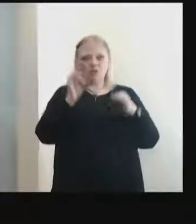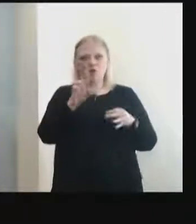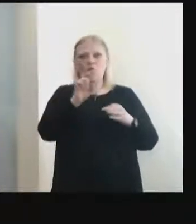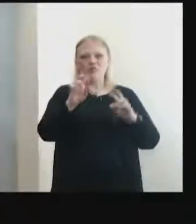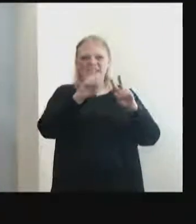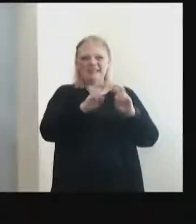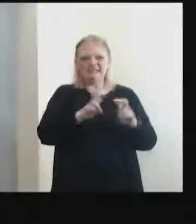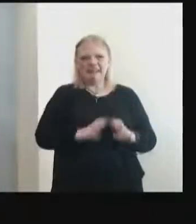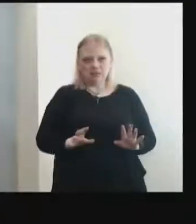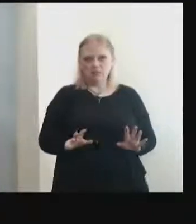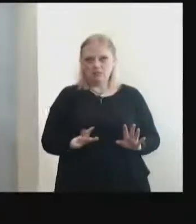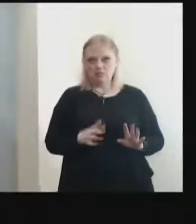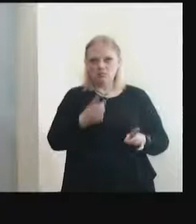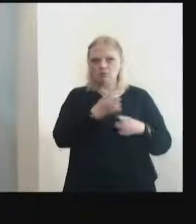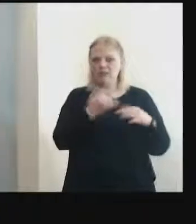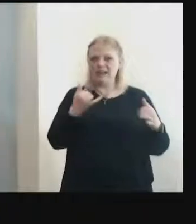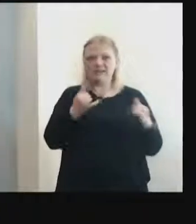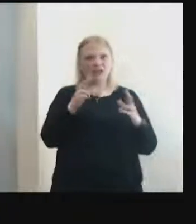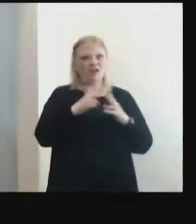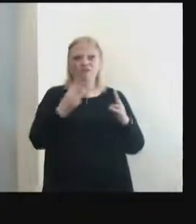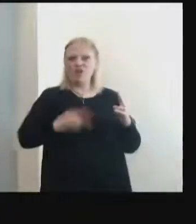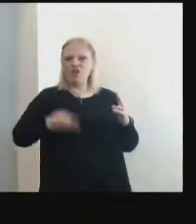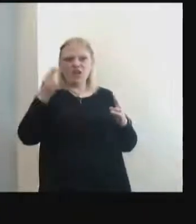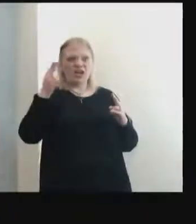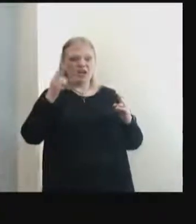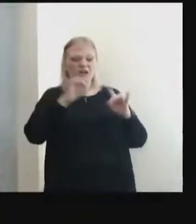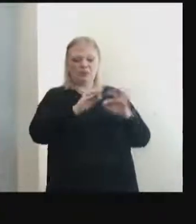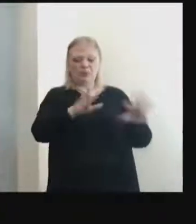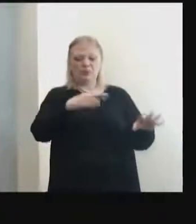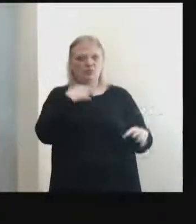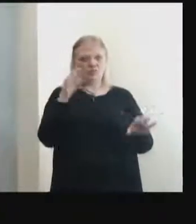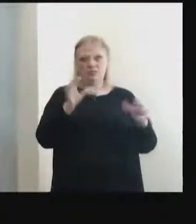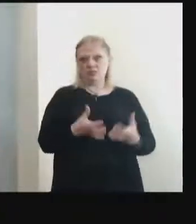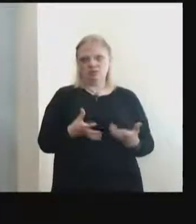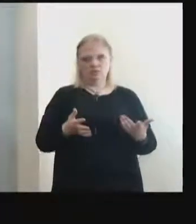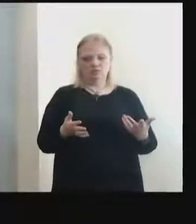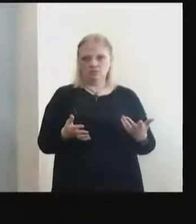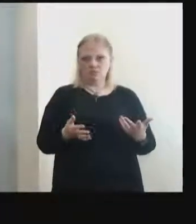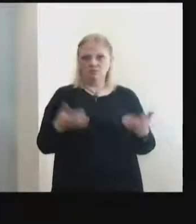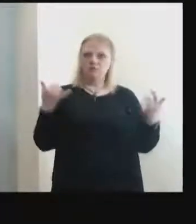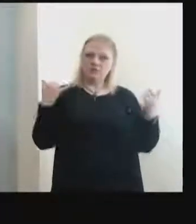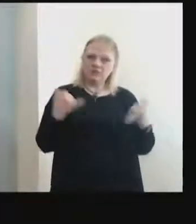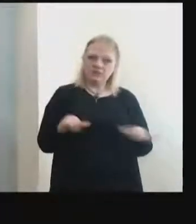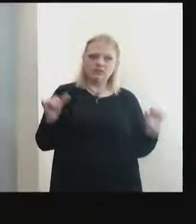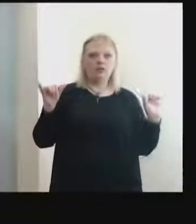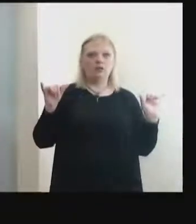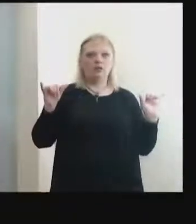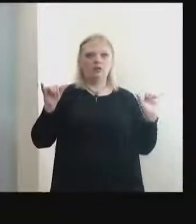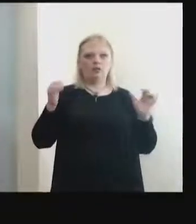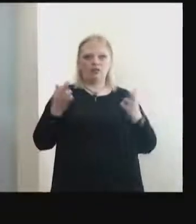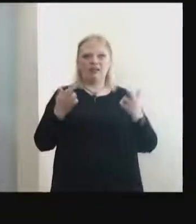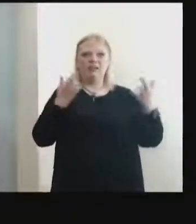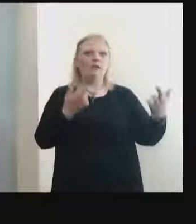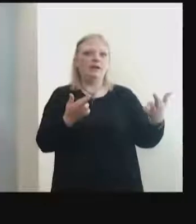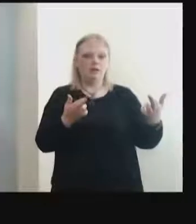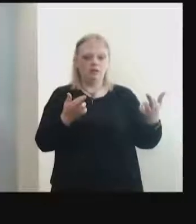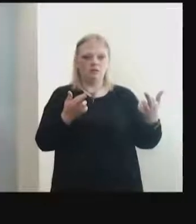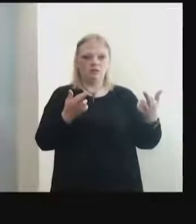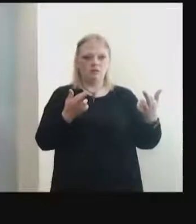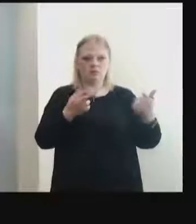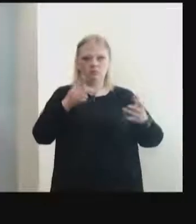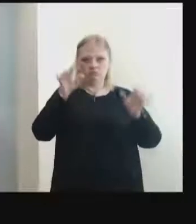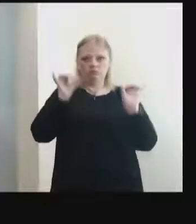However, right now we're in a very high transmission risk category. Our recommendations stand